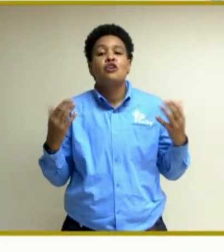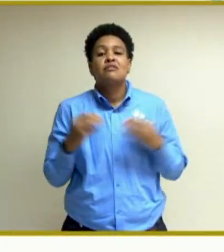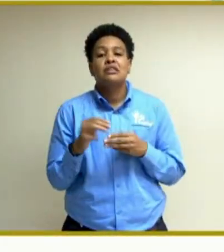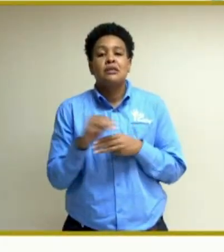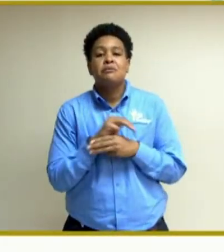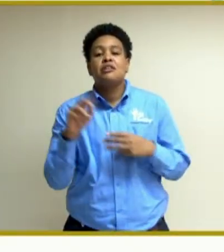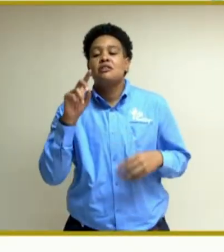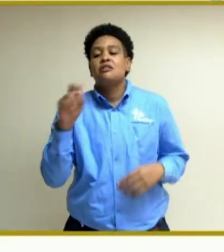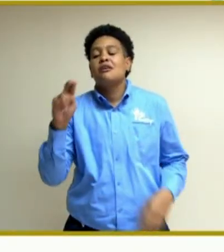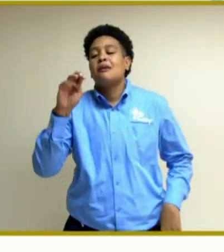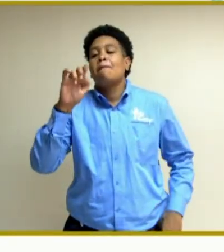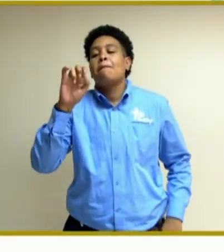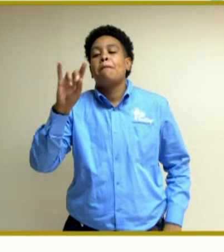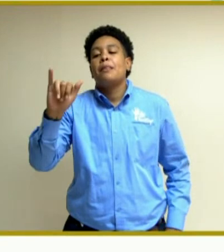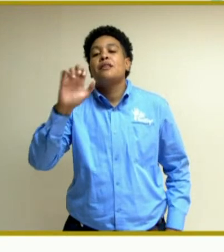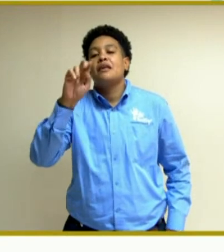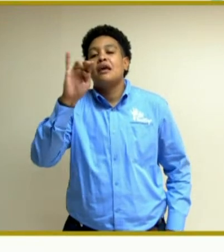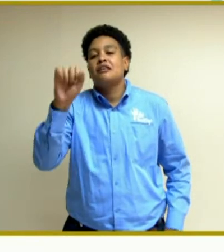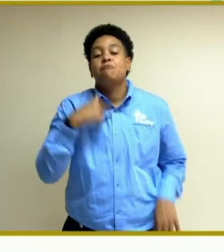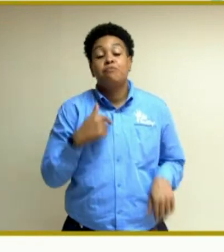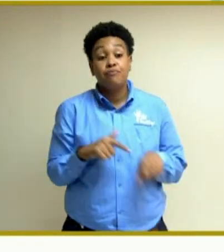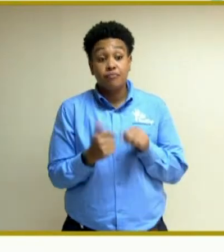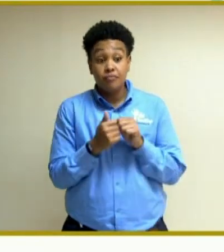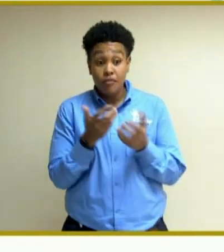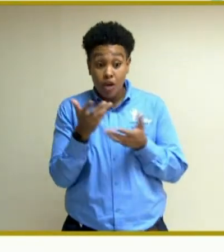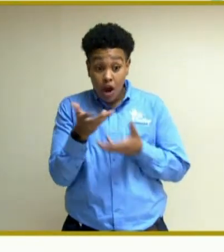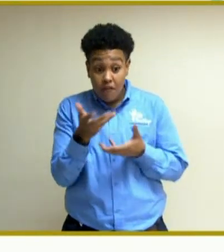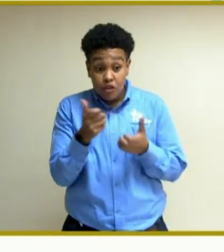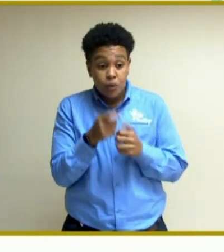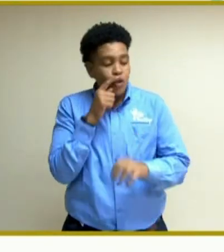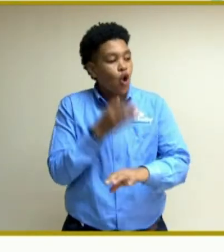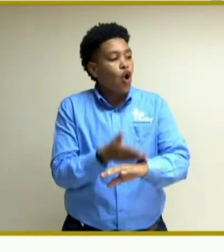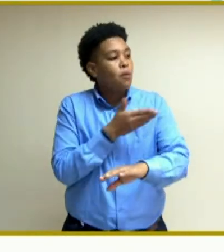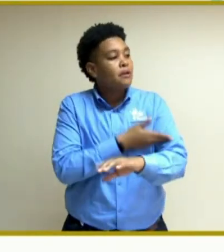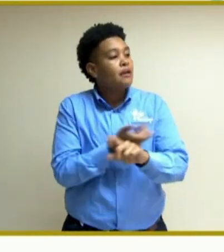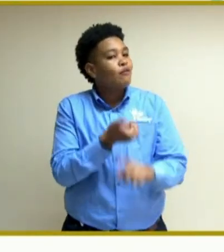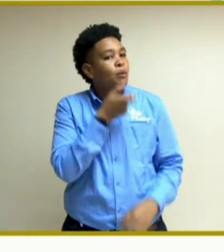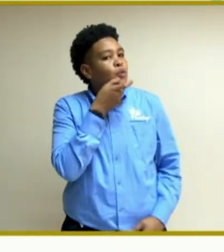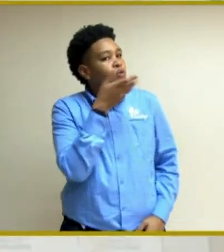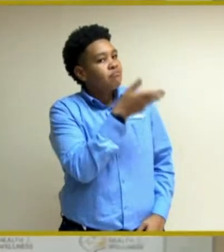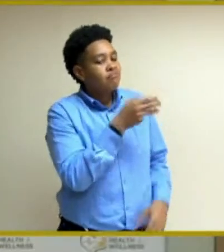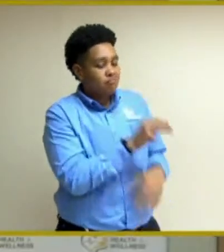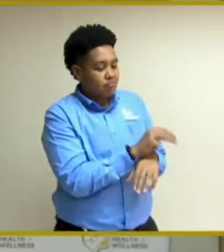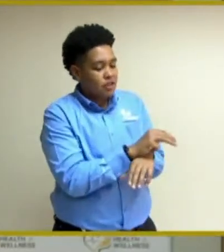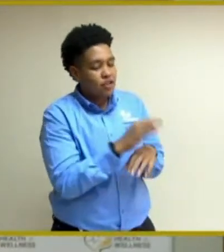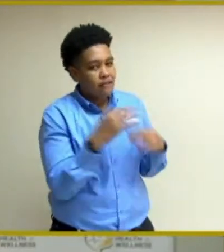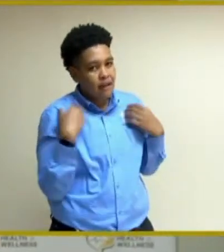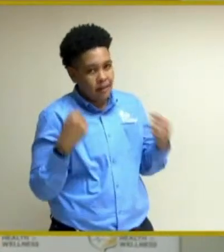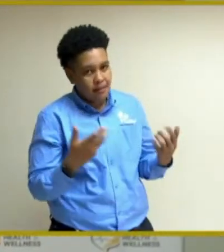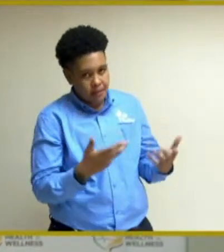Dr. Melody Ennis. We'll begin the conversation with the update from the Minister.